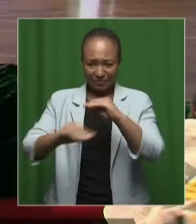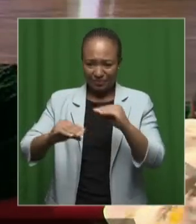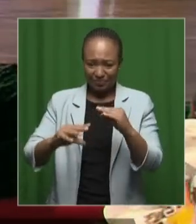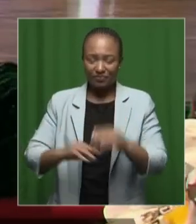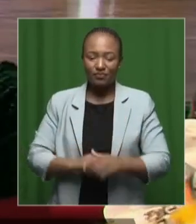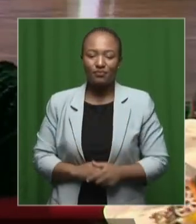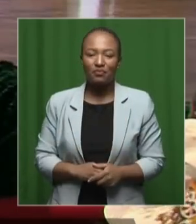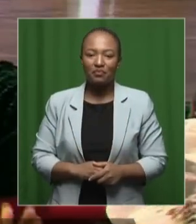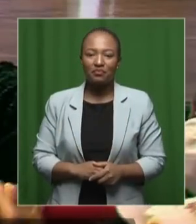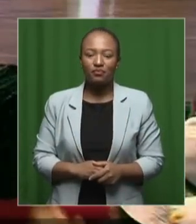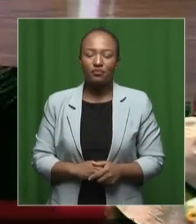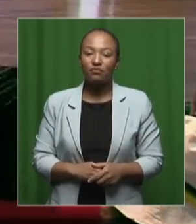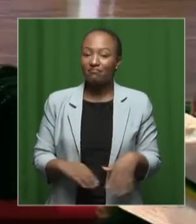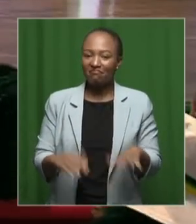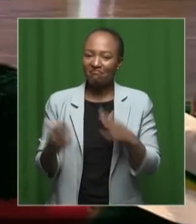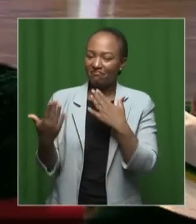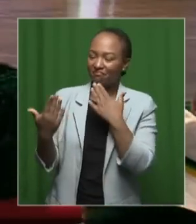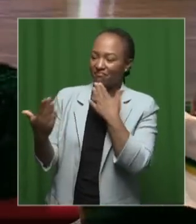thank you,